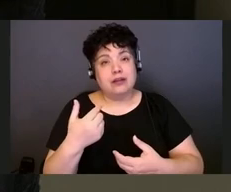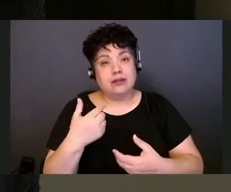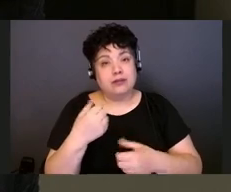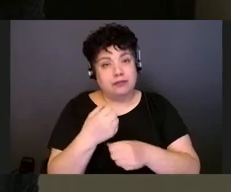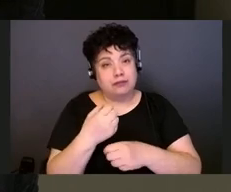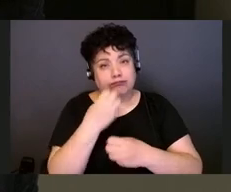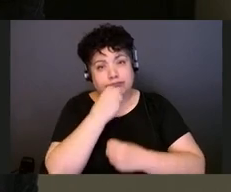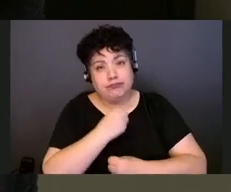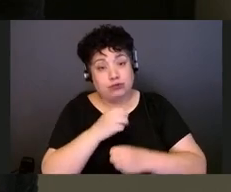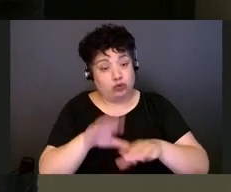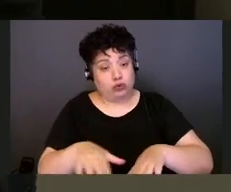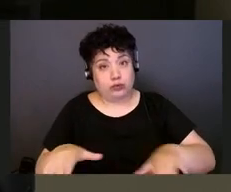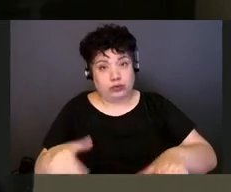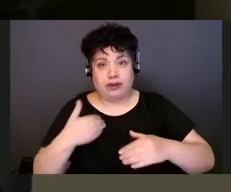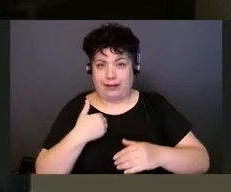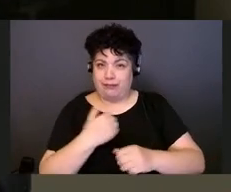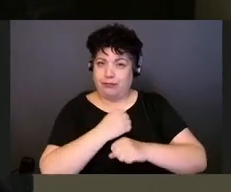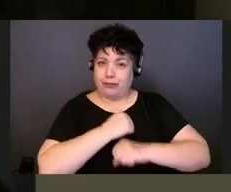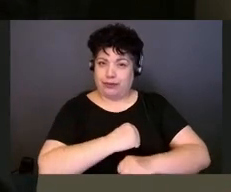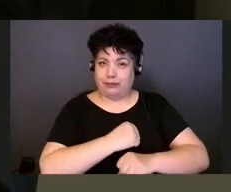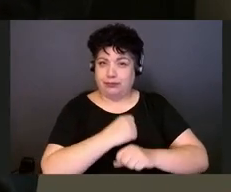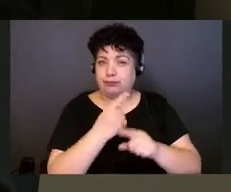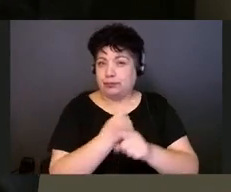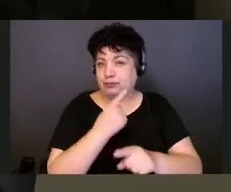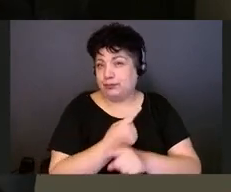children are protected.